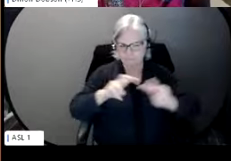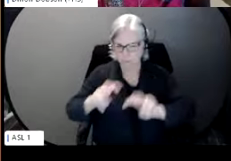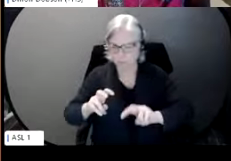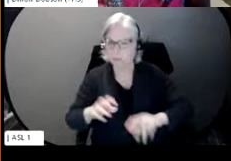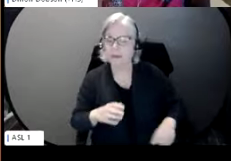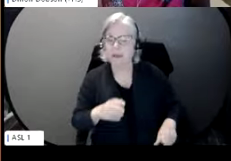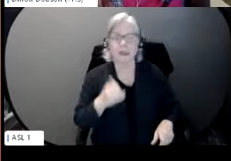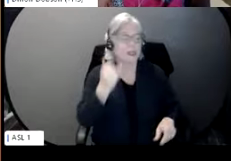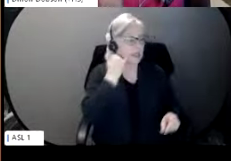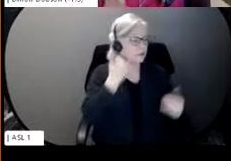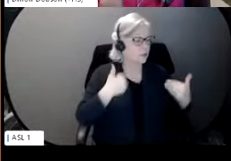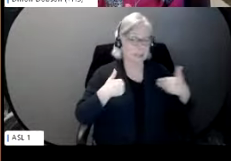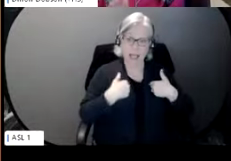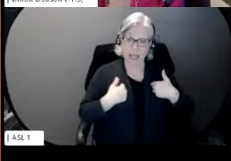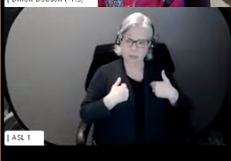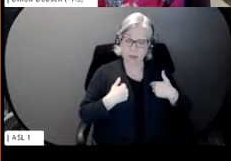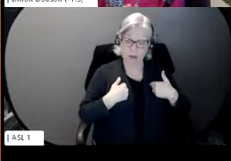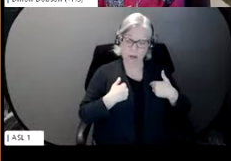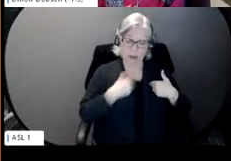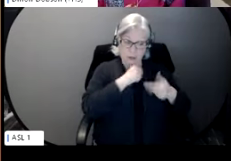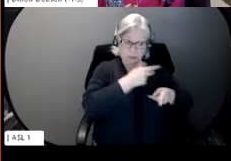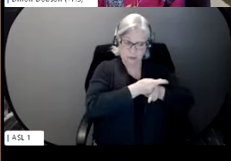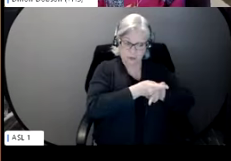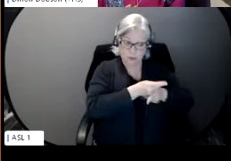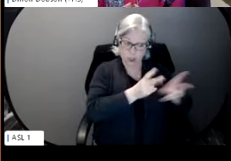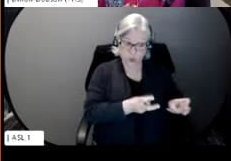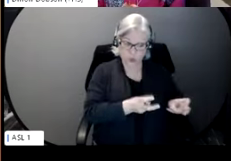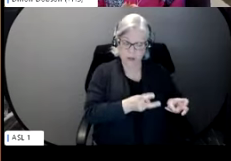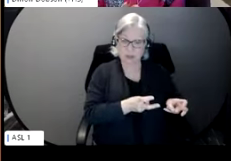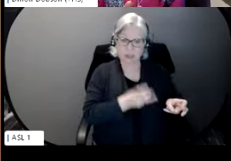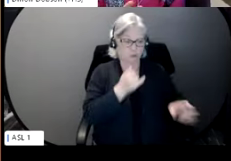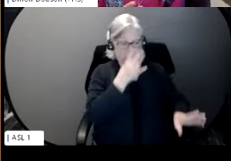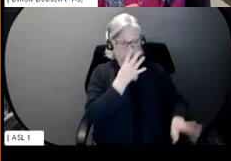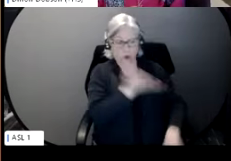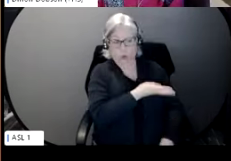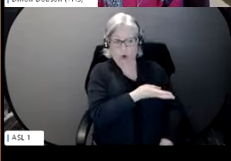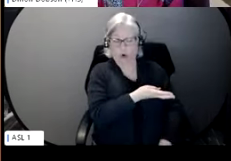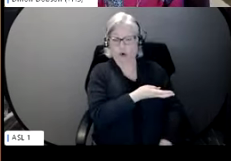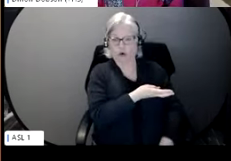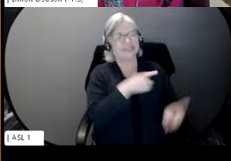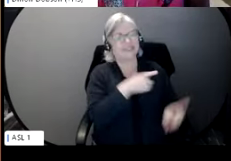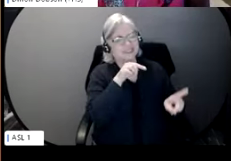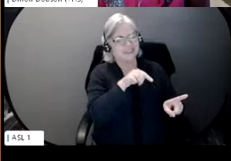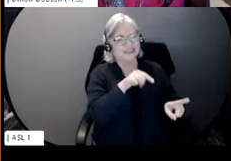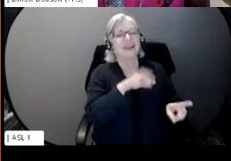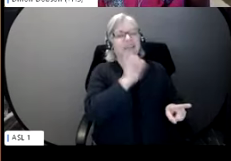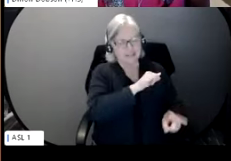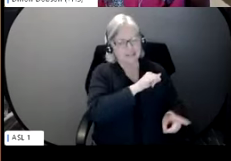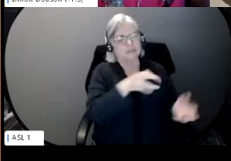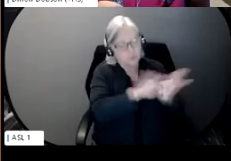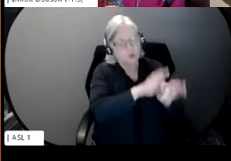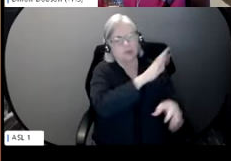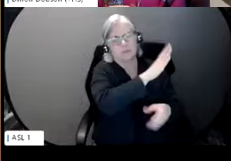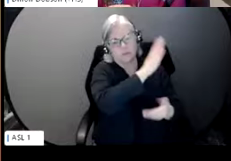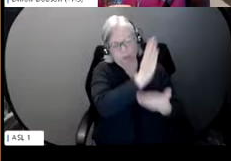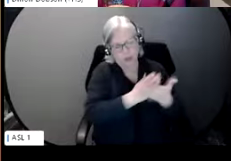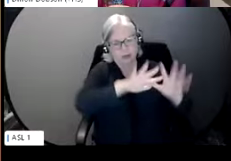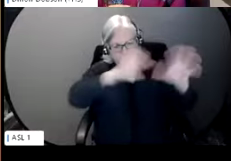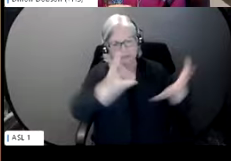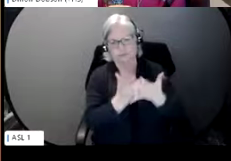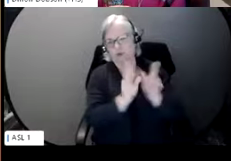welfare issues, we're actually missing a huge part of the safety picture that's happening in that home. And what we also know is that households